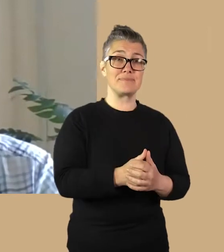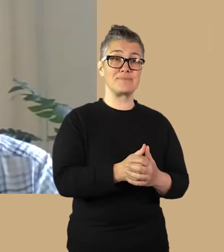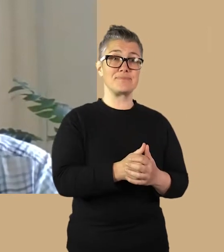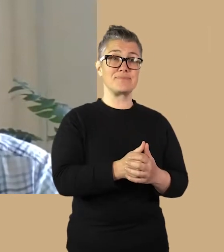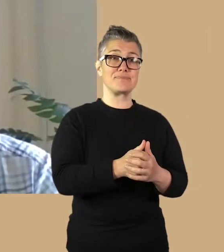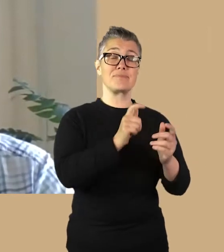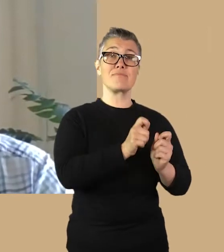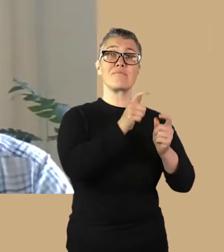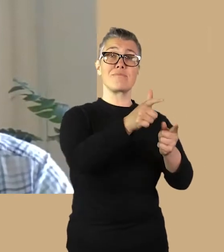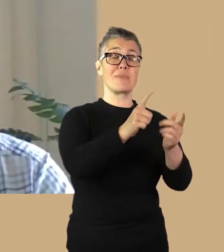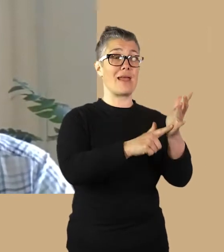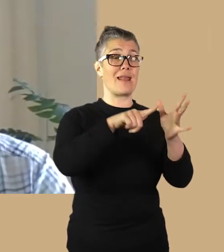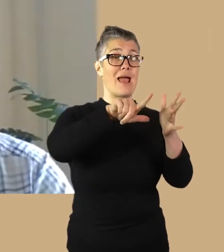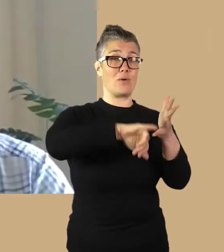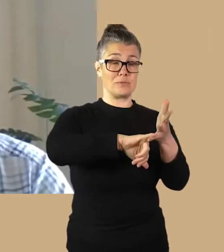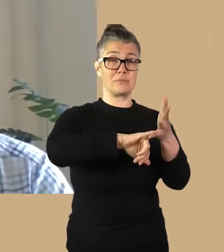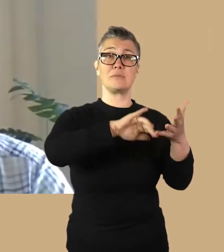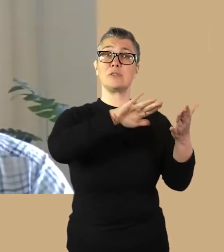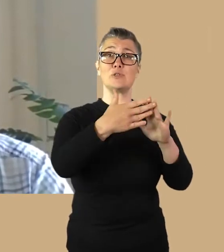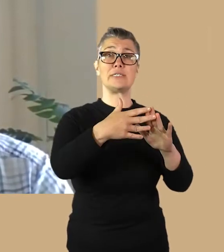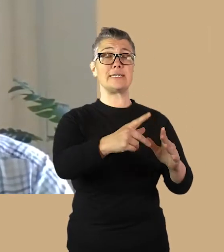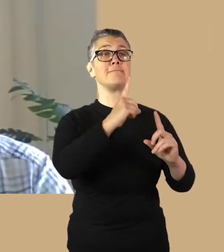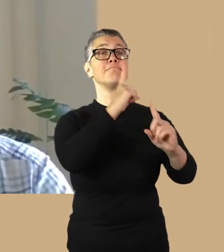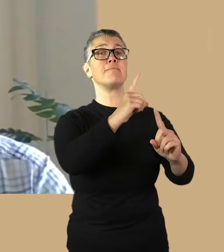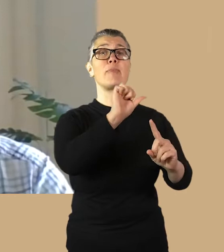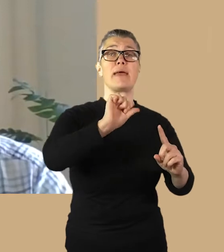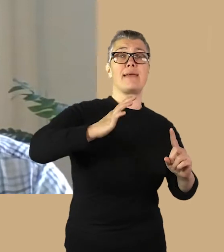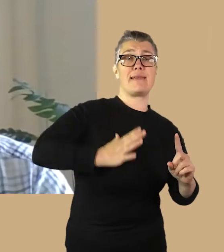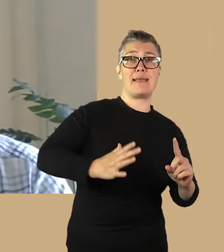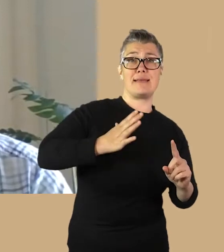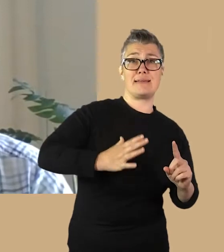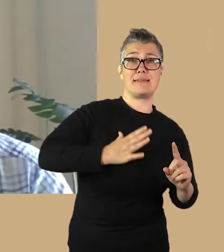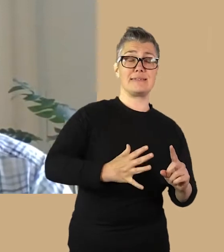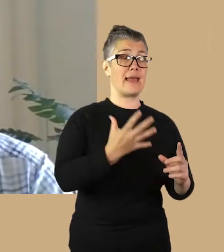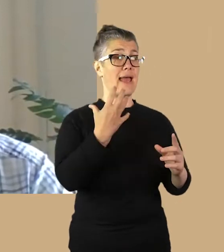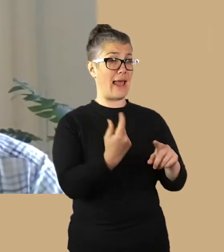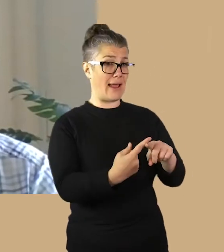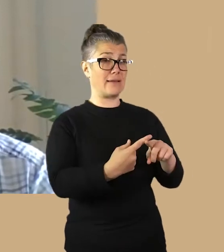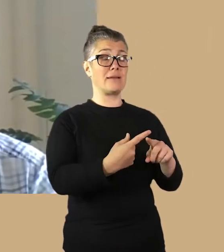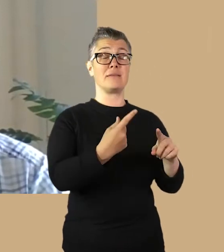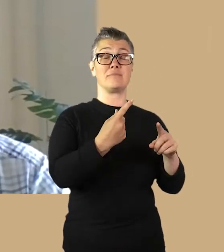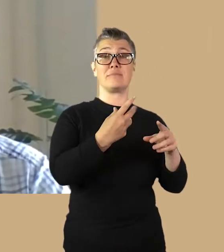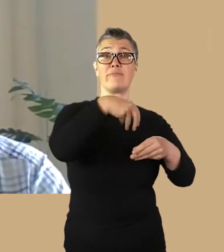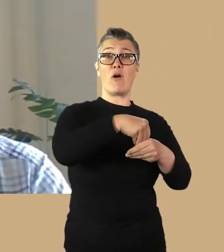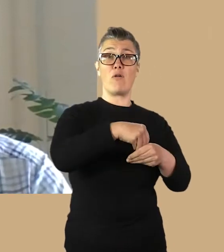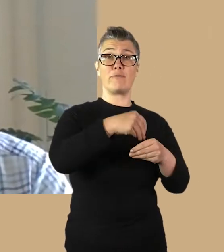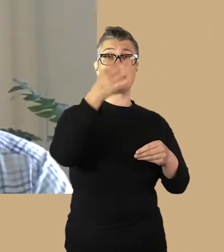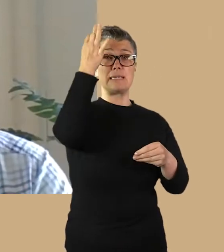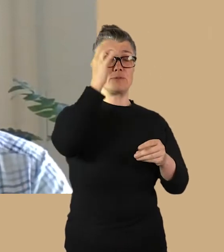he represented his local Lao community, voicing their needs, and later via Youth Advisory Council in